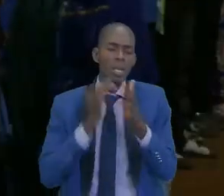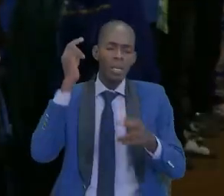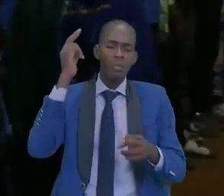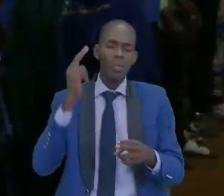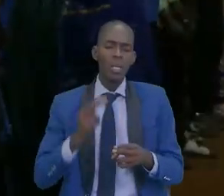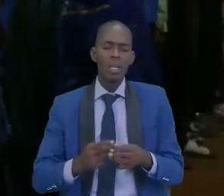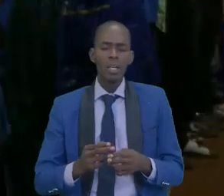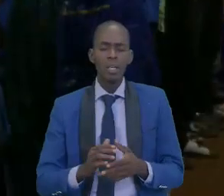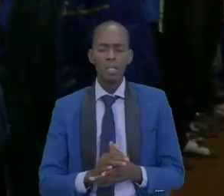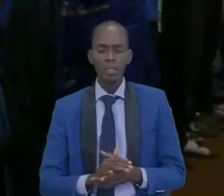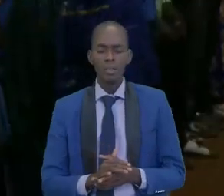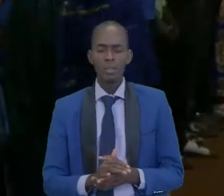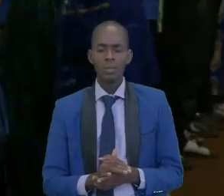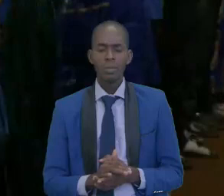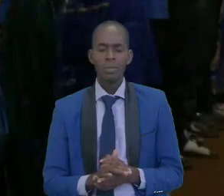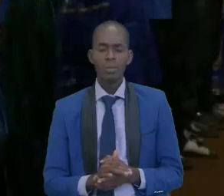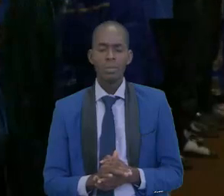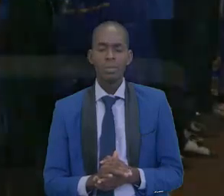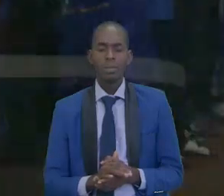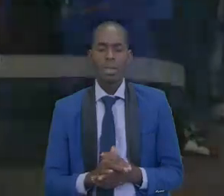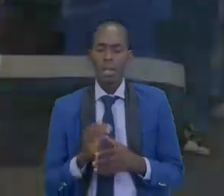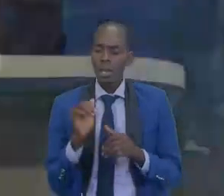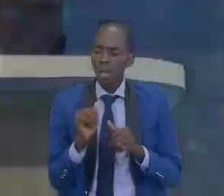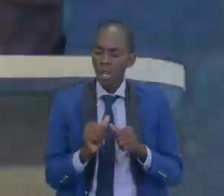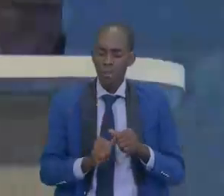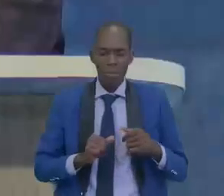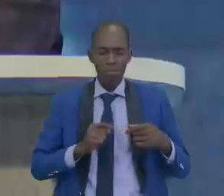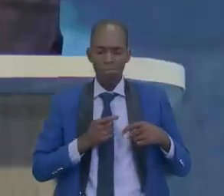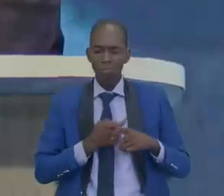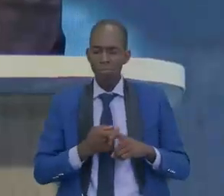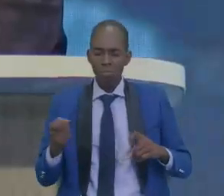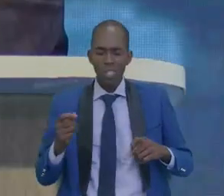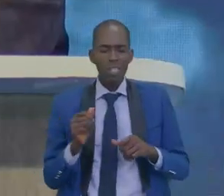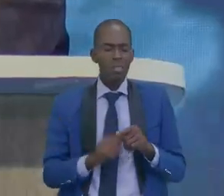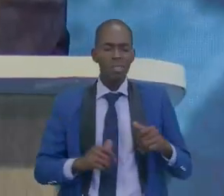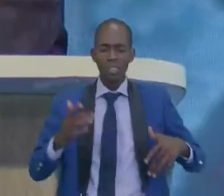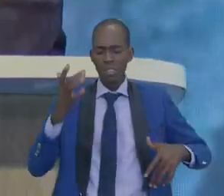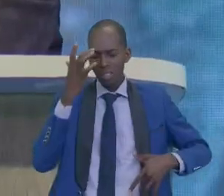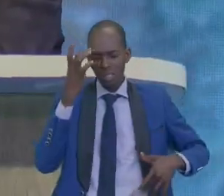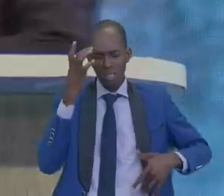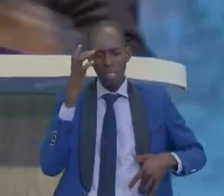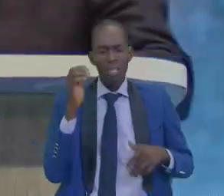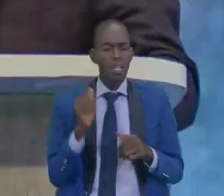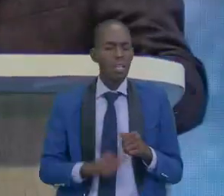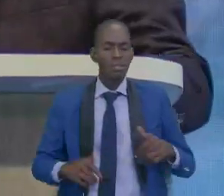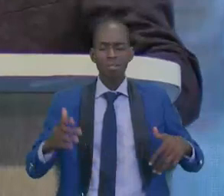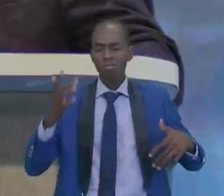name. Every infirmity, every sickness, every